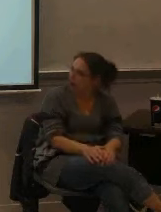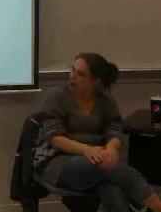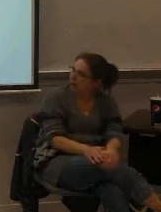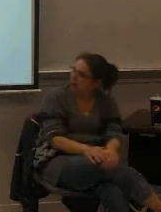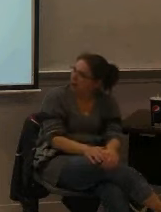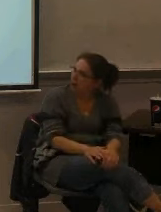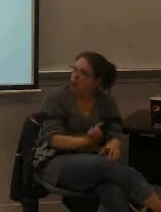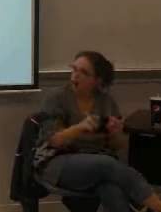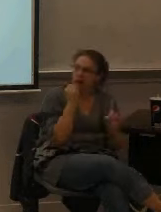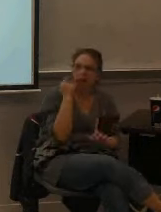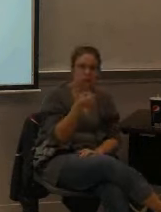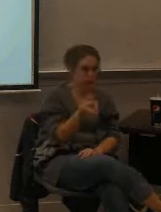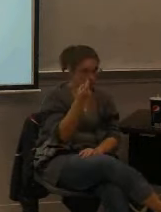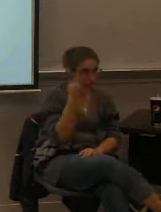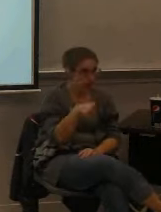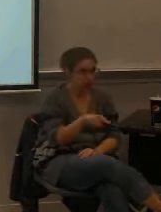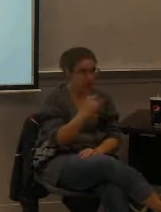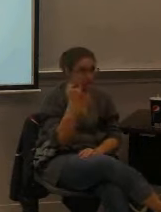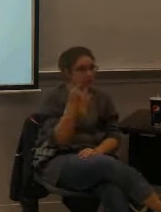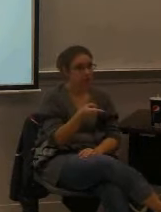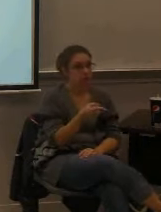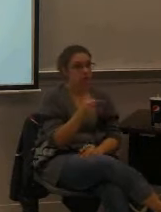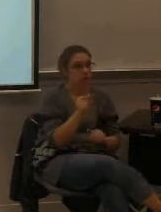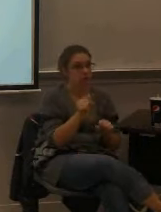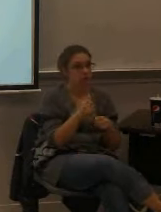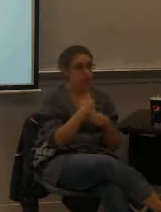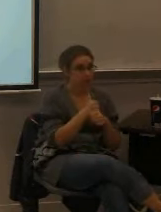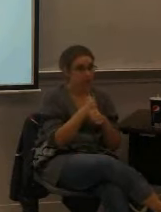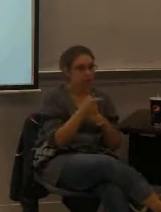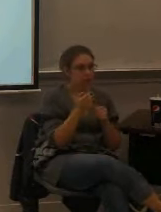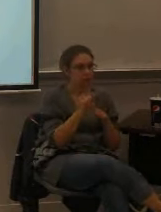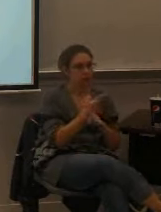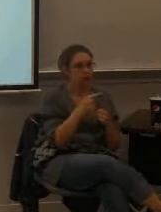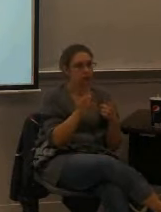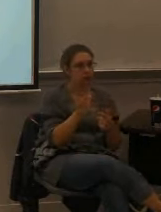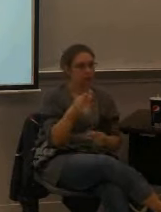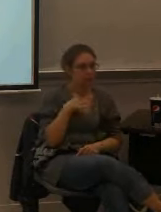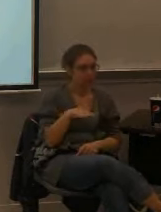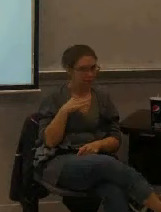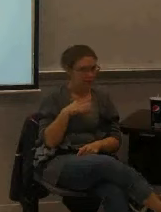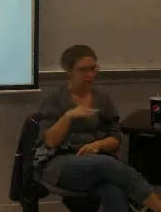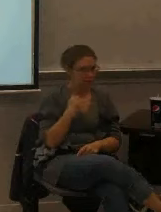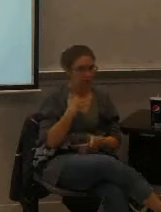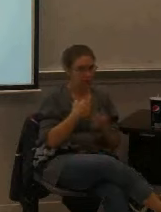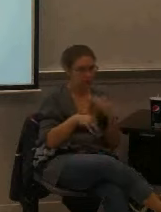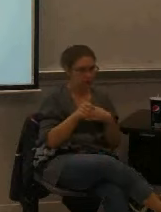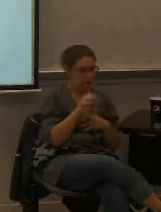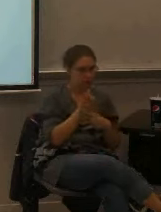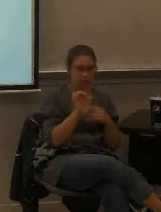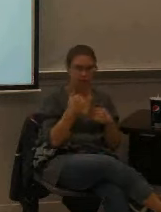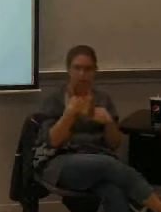But if you understand them, if you can construct them, you can use them to your benefit as well. So there's a trade-off there.